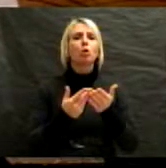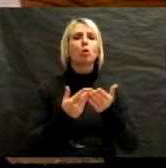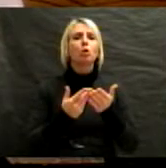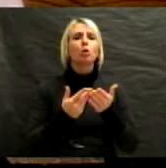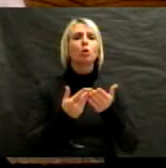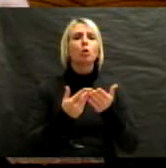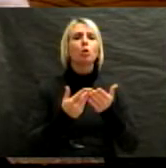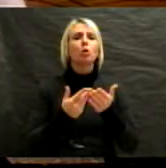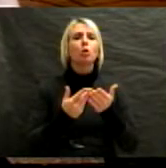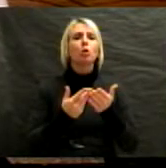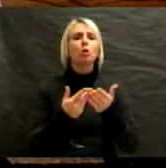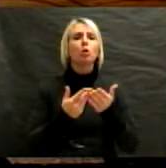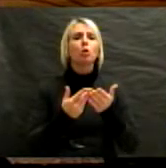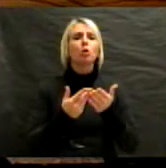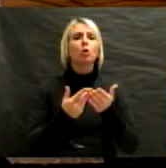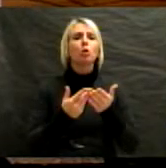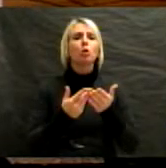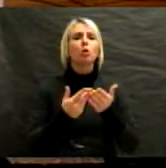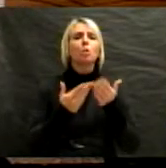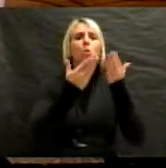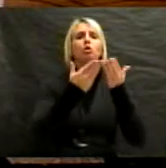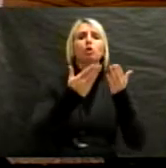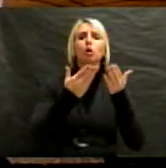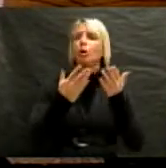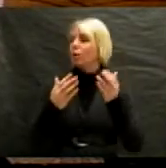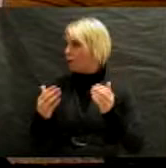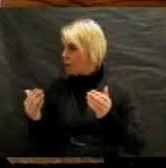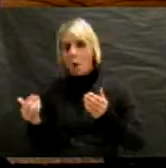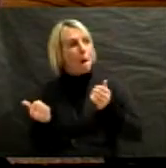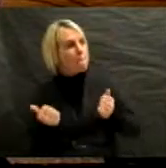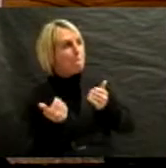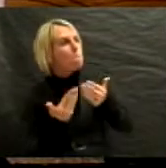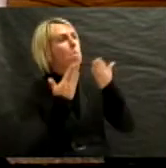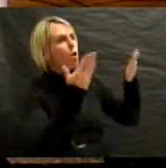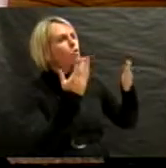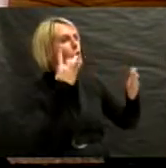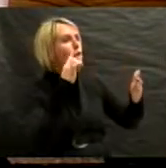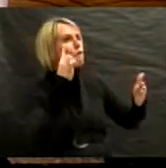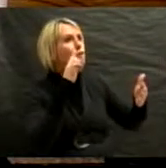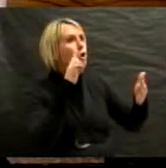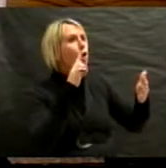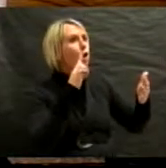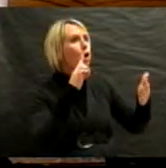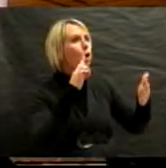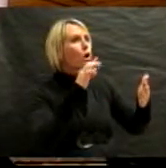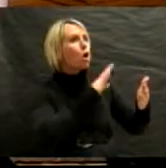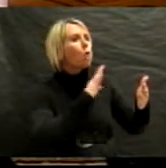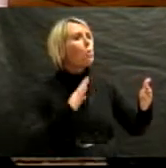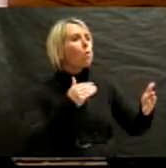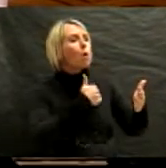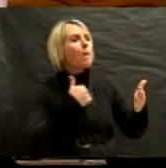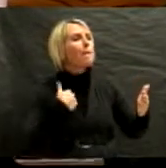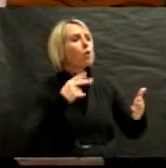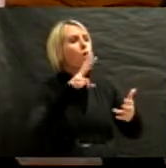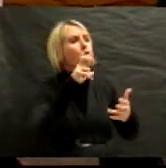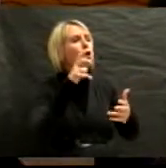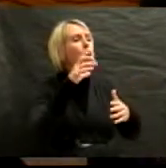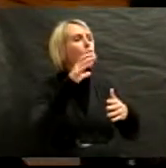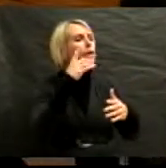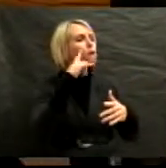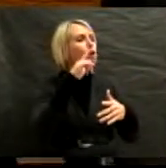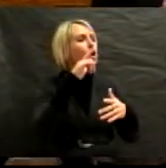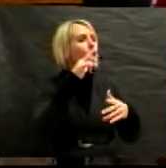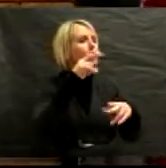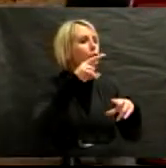for the board members 300, then for the chair 350? Is there a second